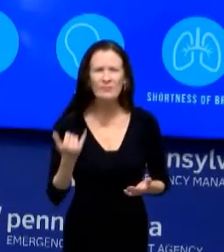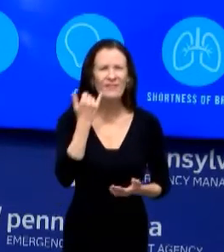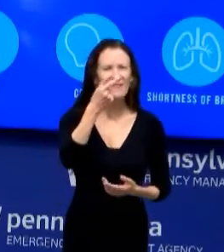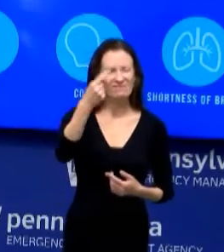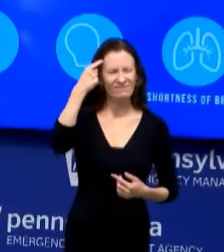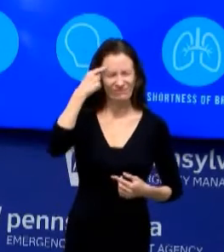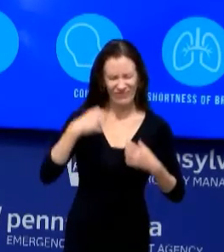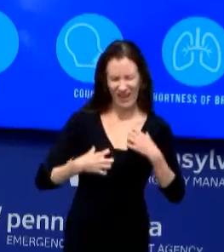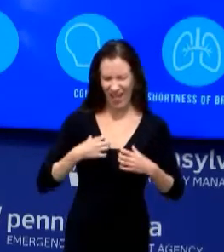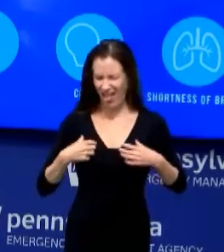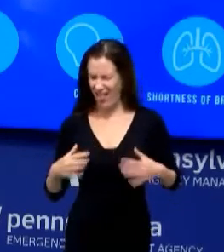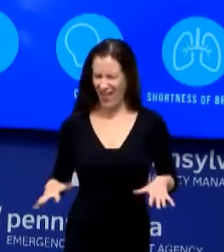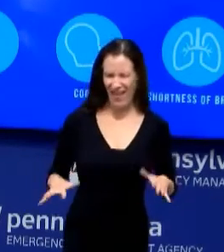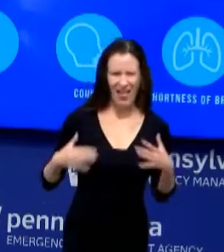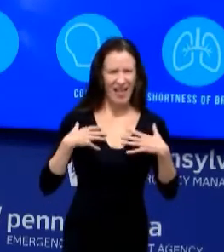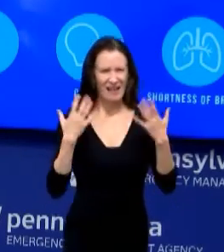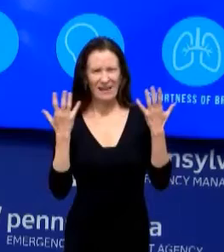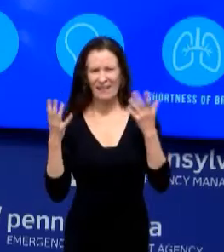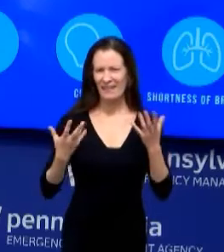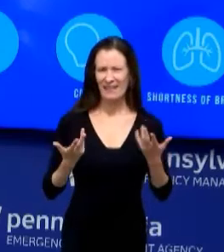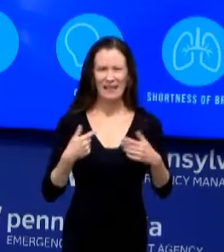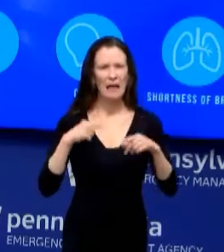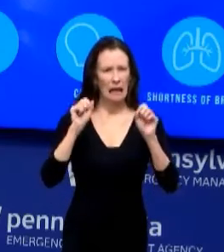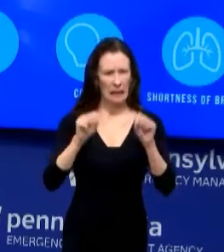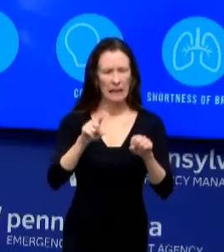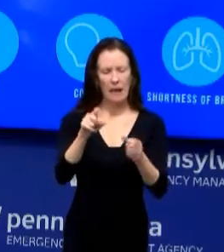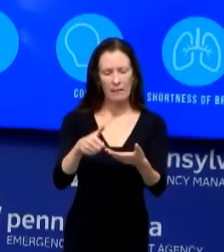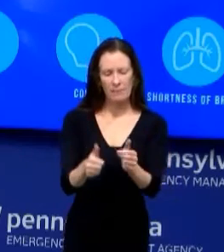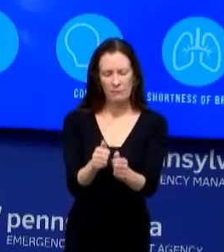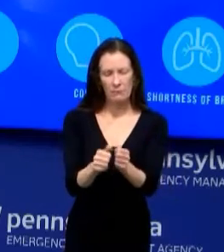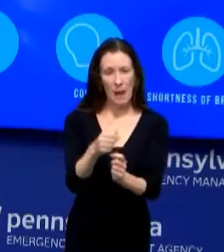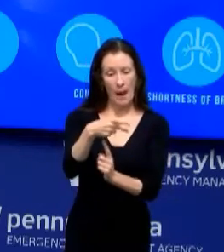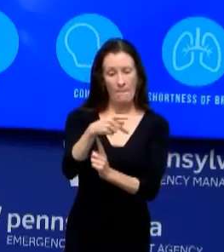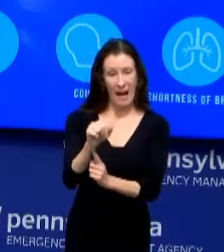line by texting PA to